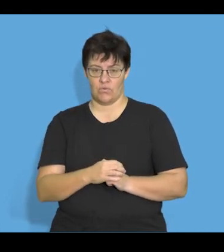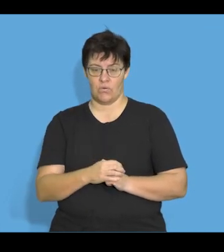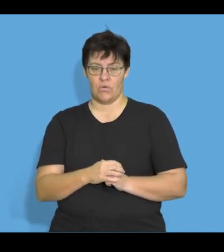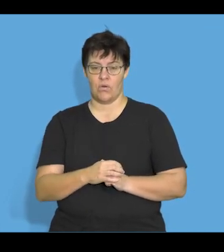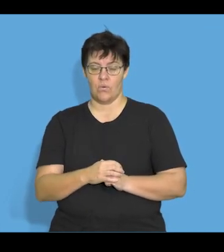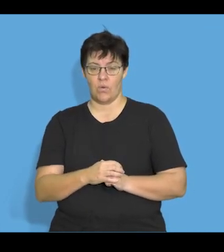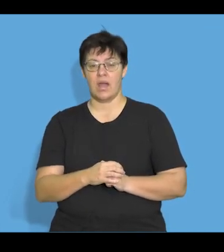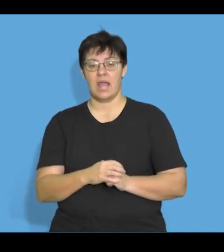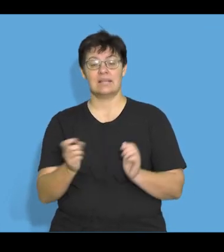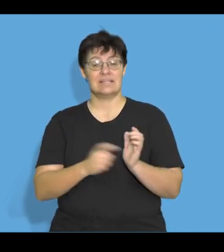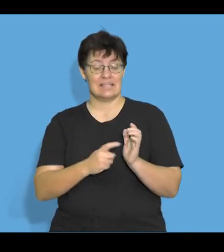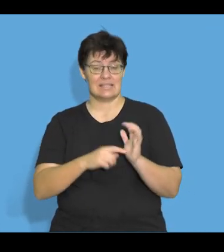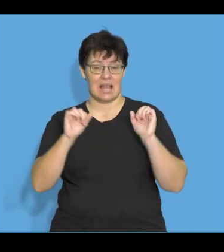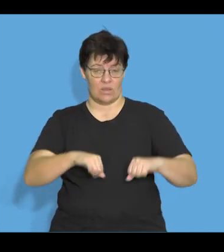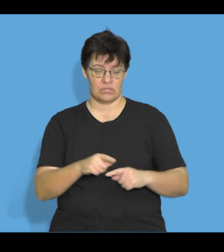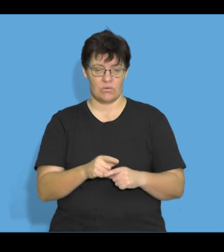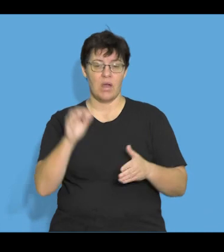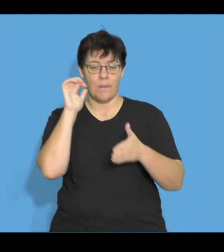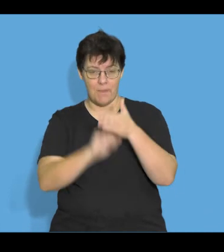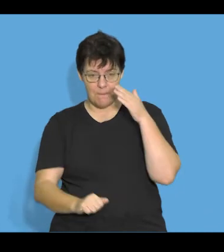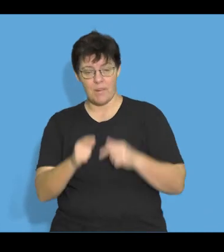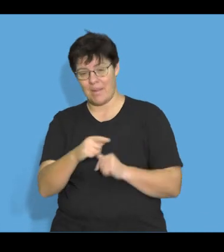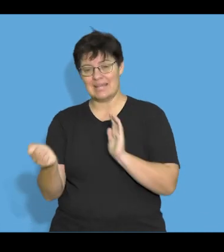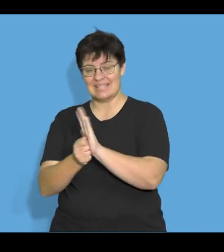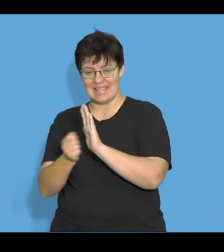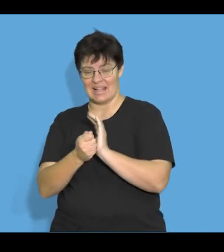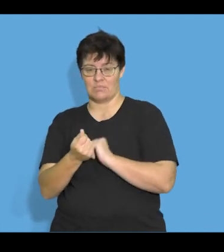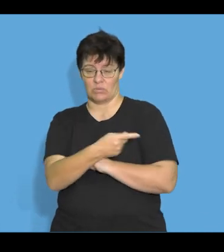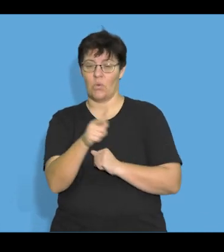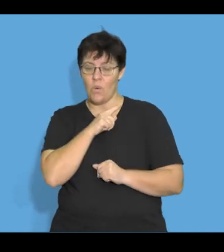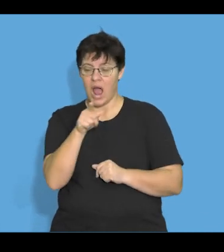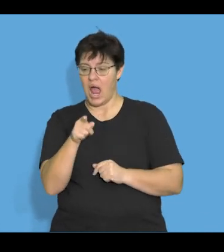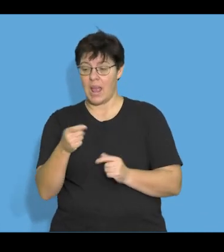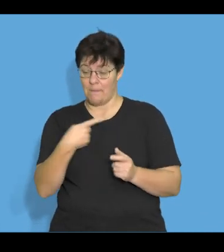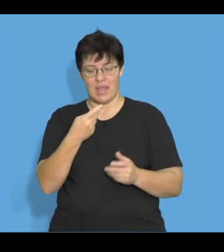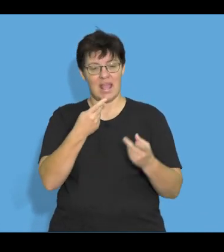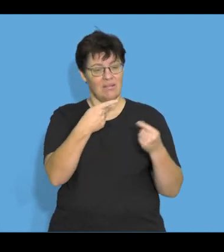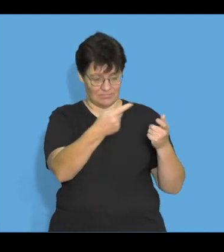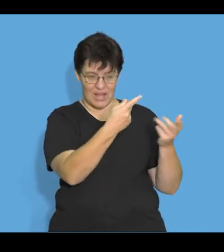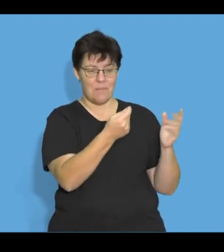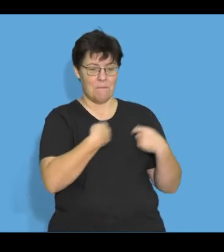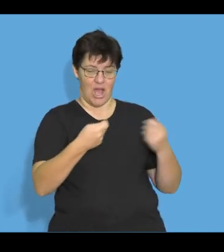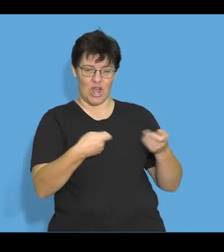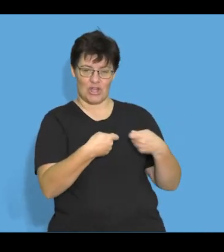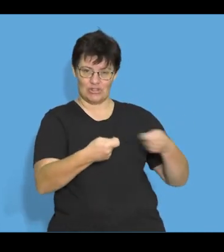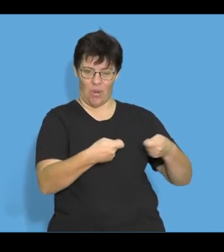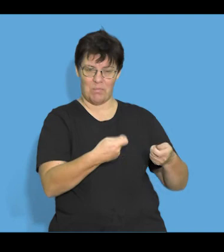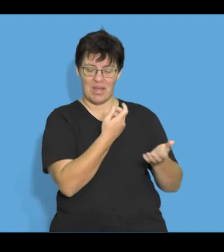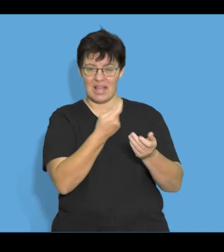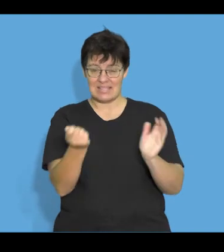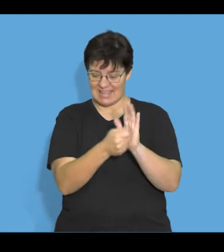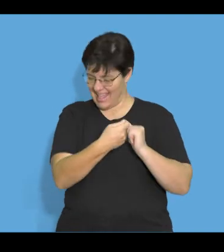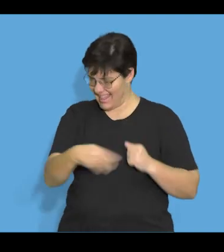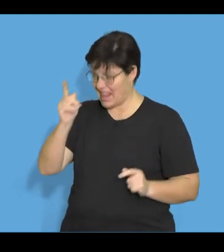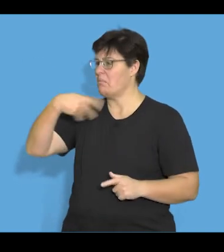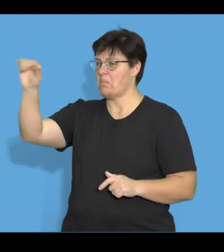figure that I will subtract from my sales figure. Okay, but for cost of sales, I also know that I